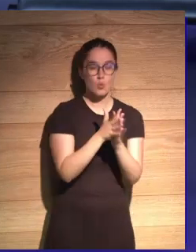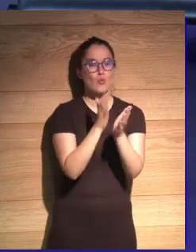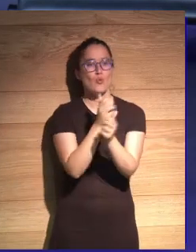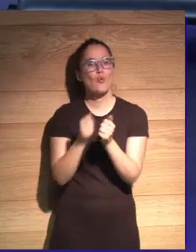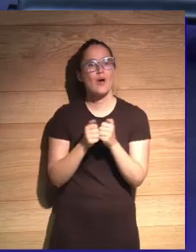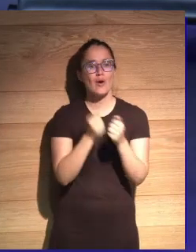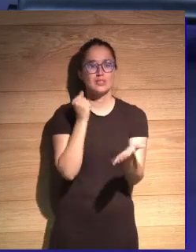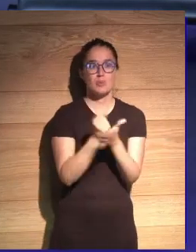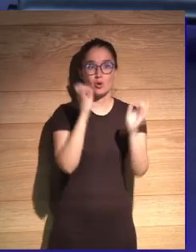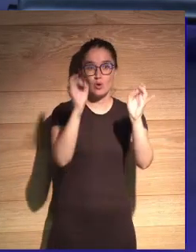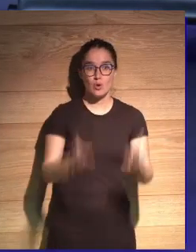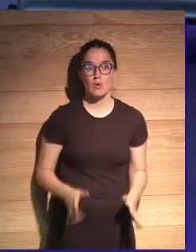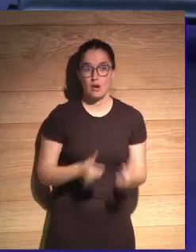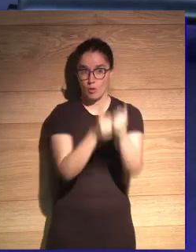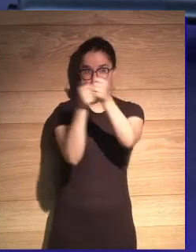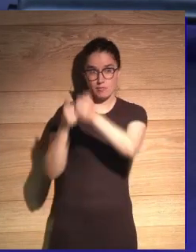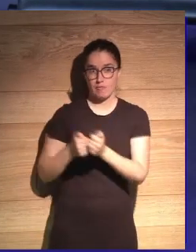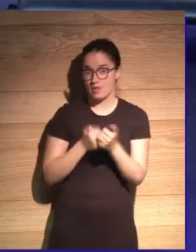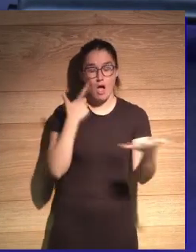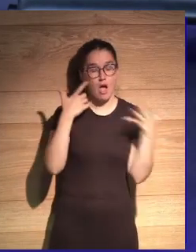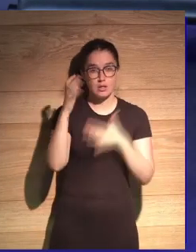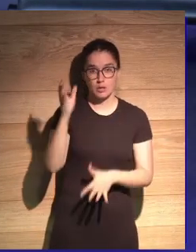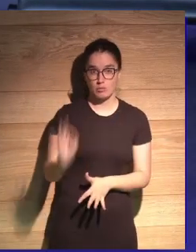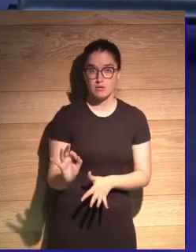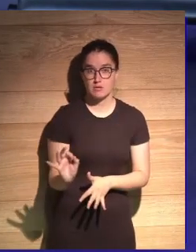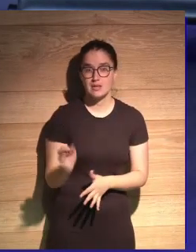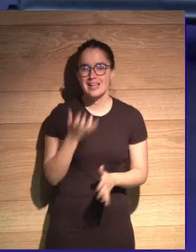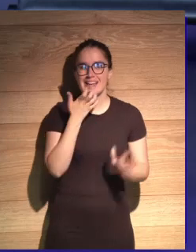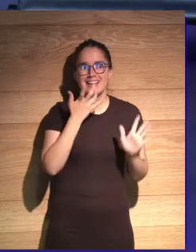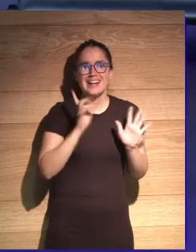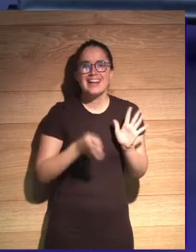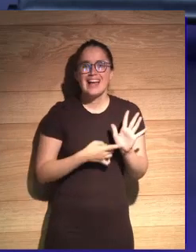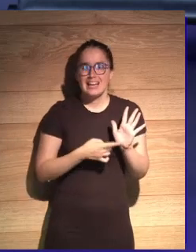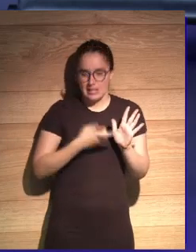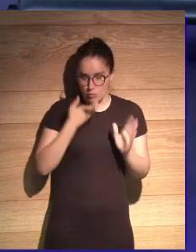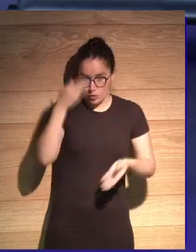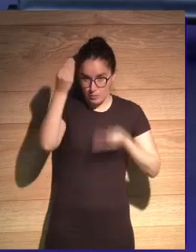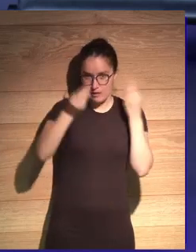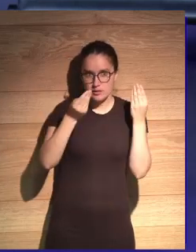no scandal, because this is a symbolic play, which is the play of art.